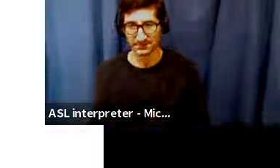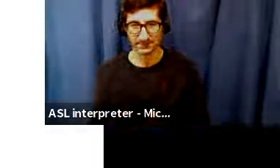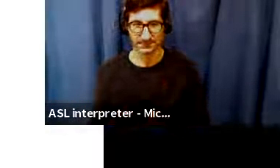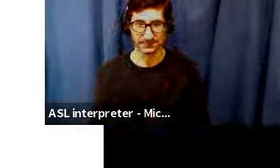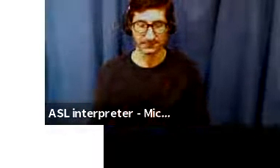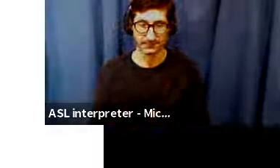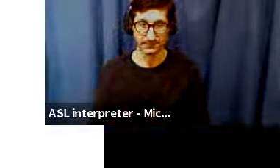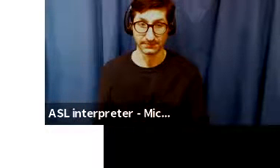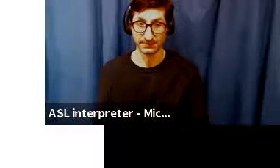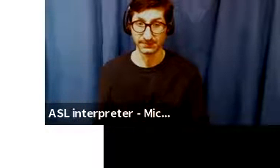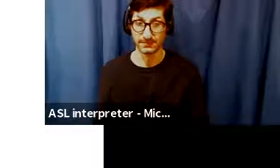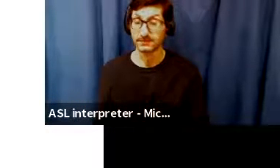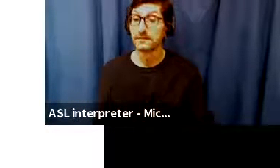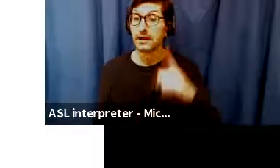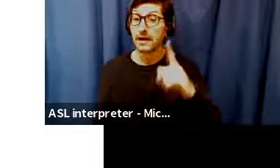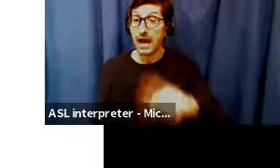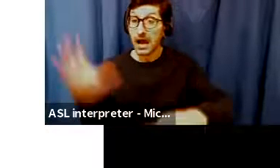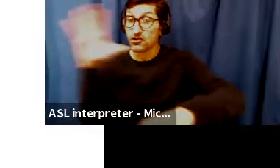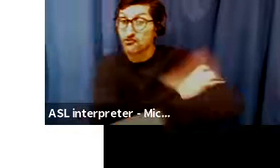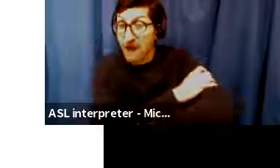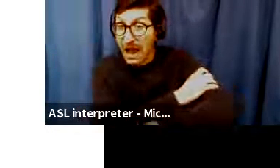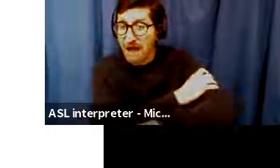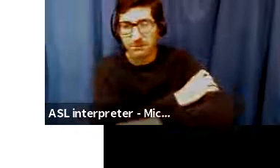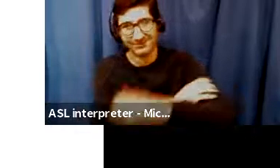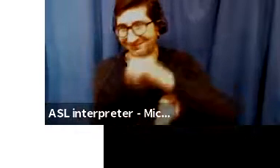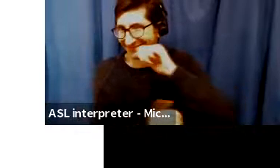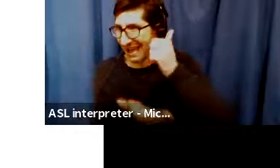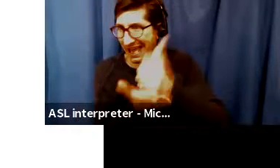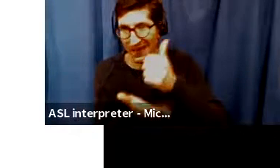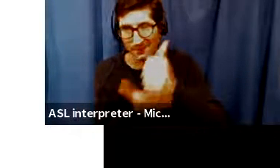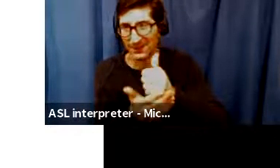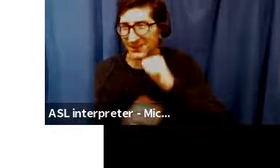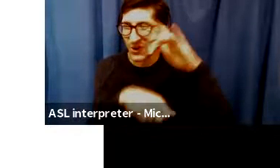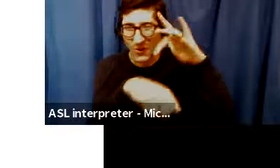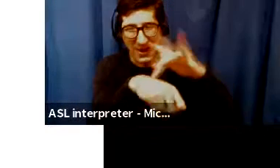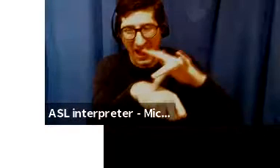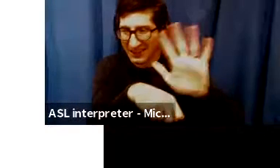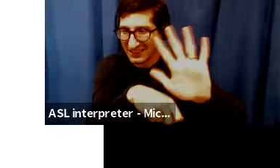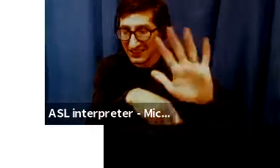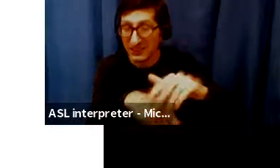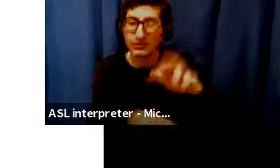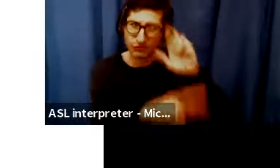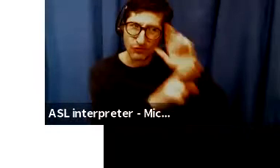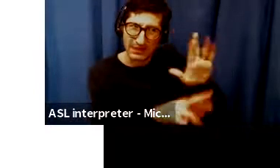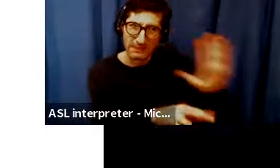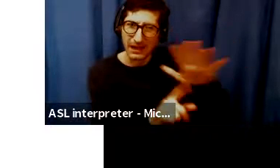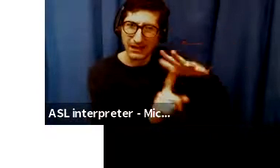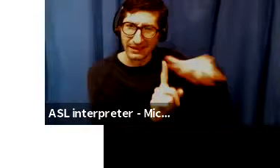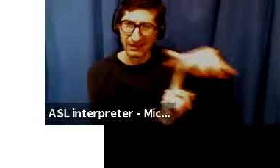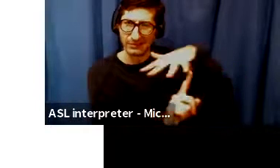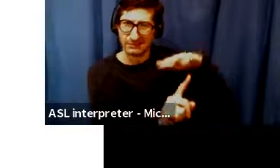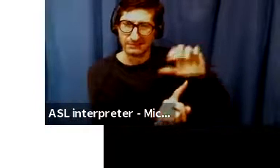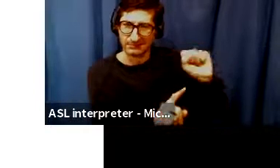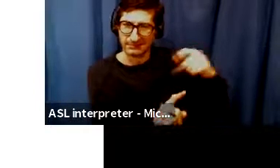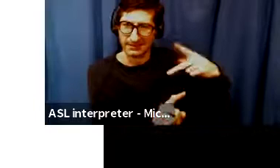Not helpful. Grabbing the person. Don't touch the person. Respect someone's personal space. Um,